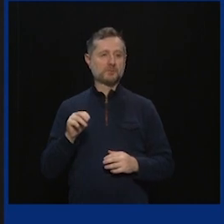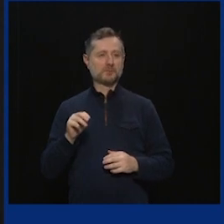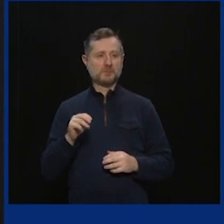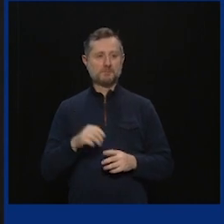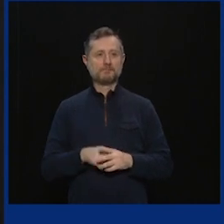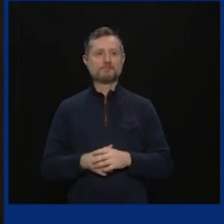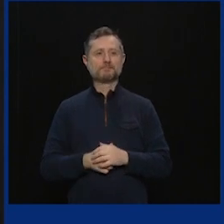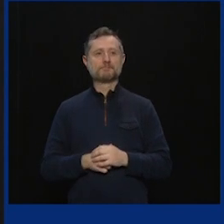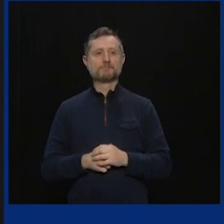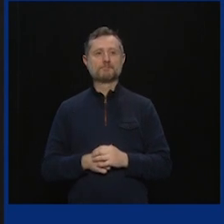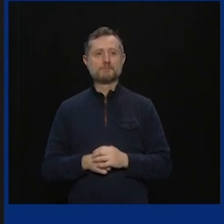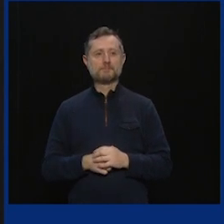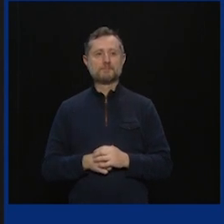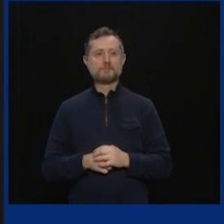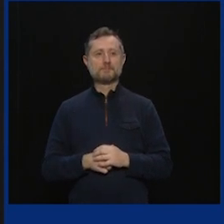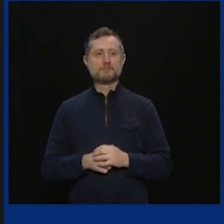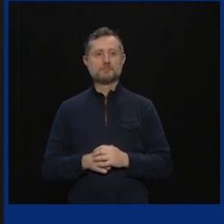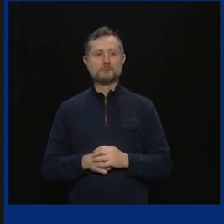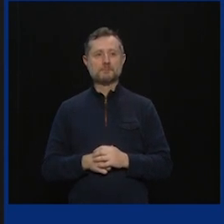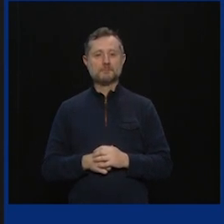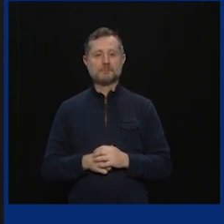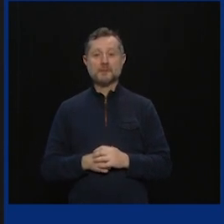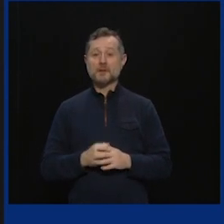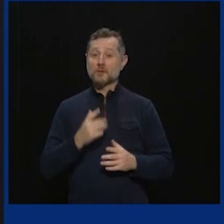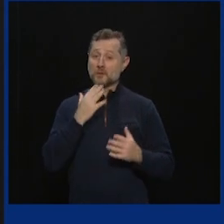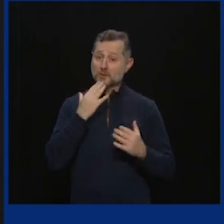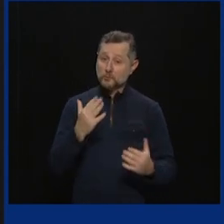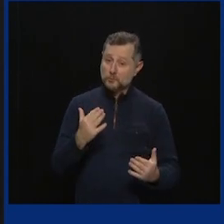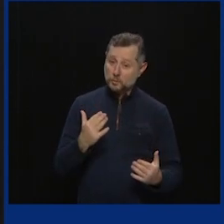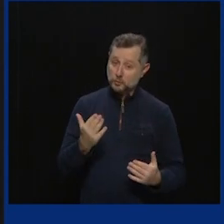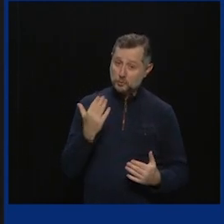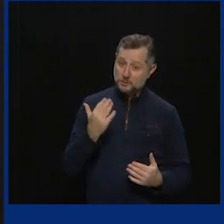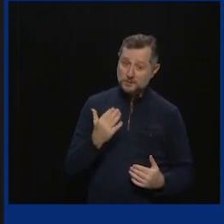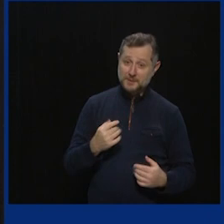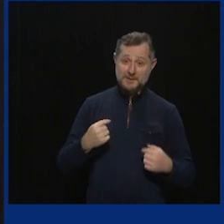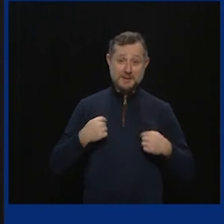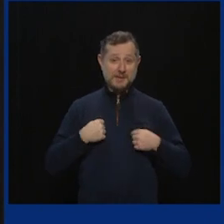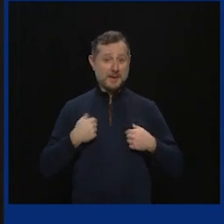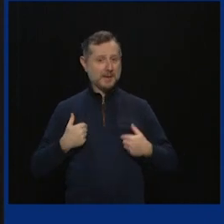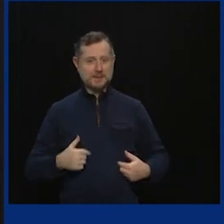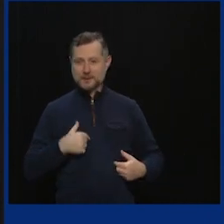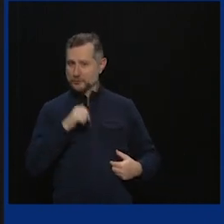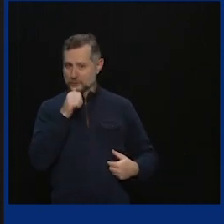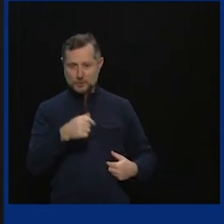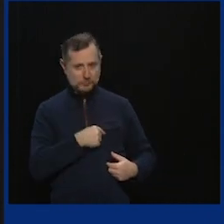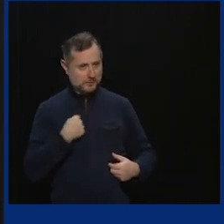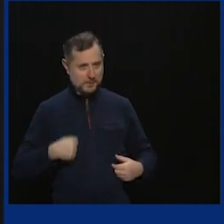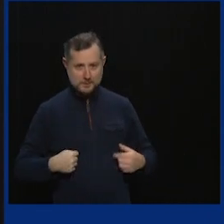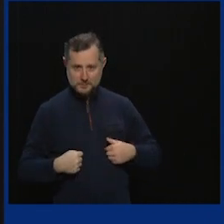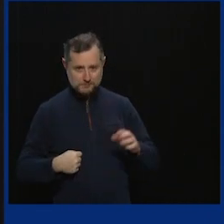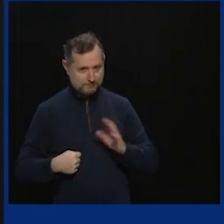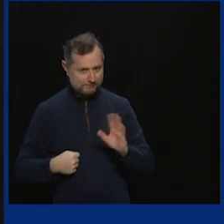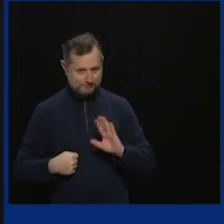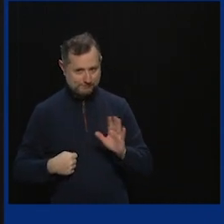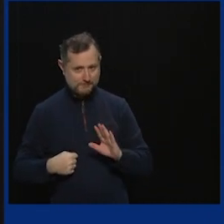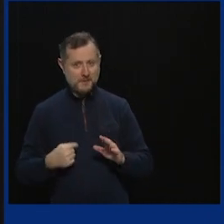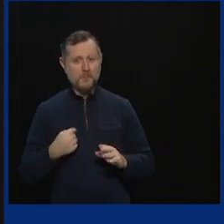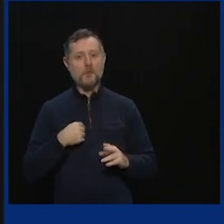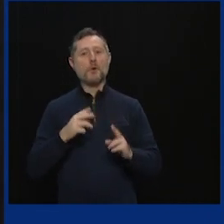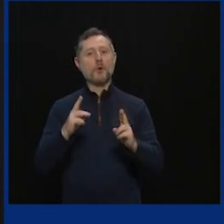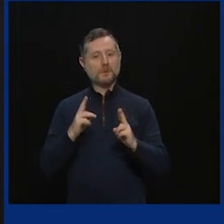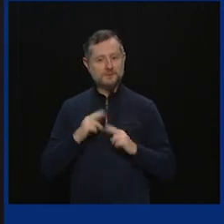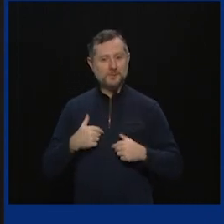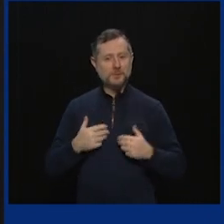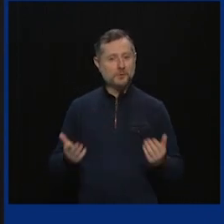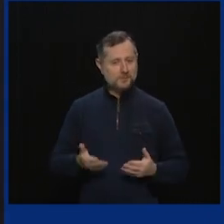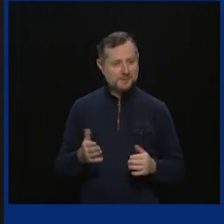Good morning. As a non-Chinese member on the stage, I am really honored to be here. Thank you, Governor Hochul. Thank